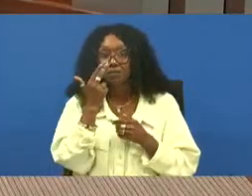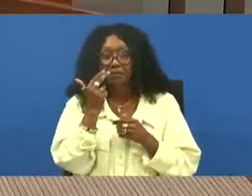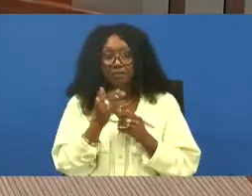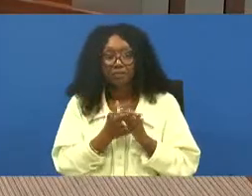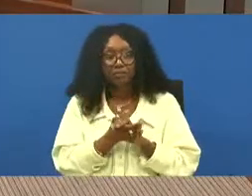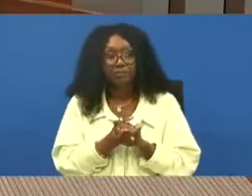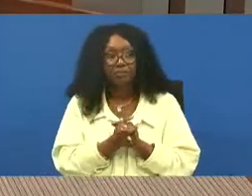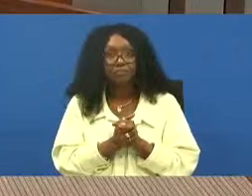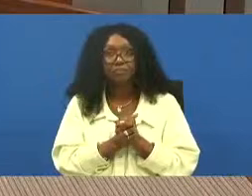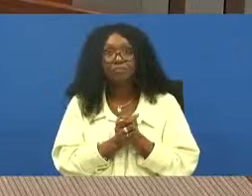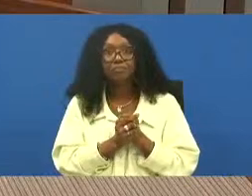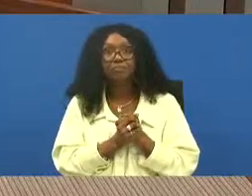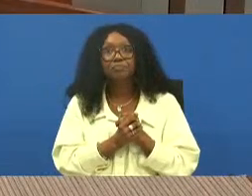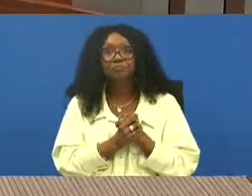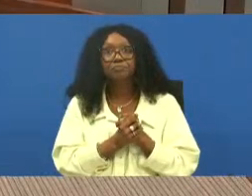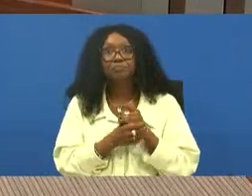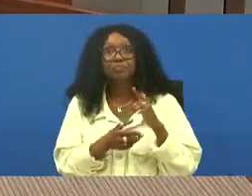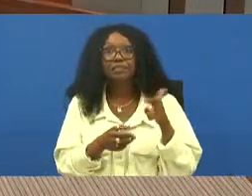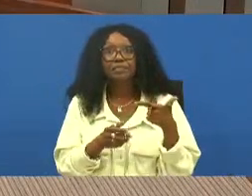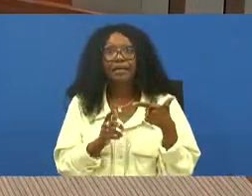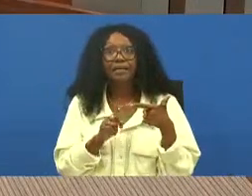Do we have a second on the motion?